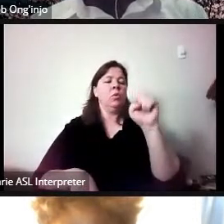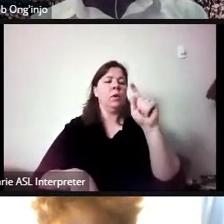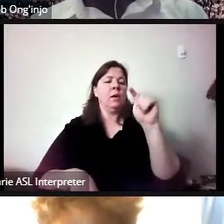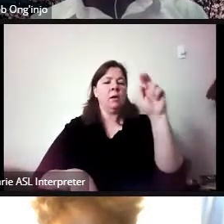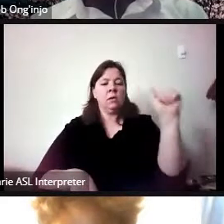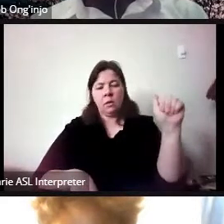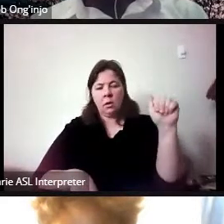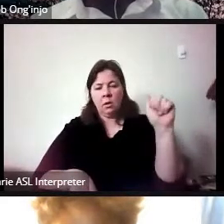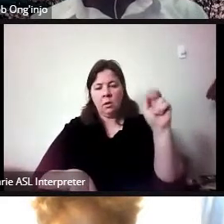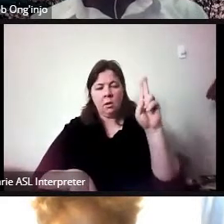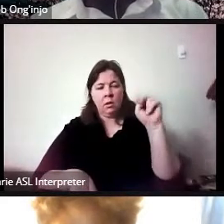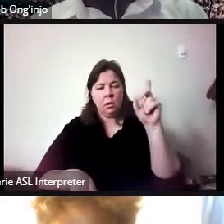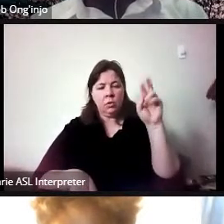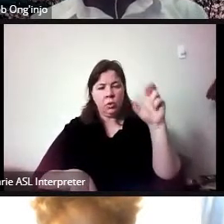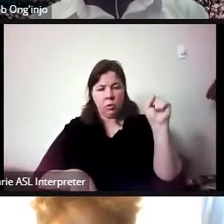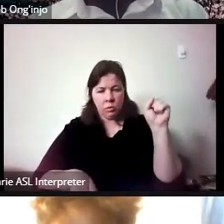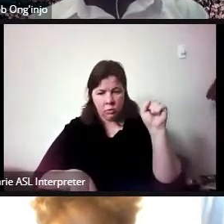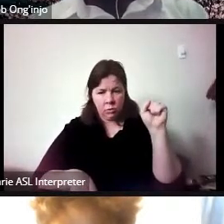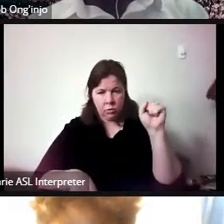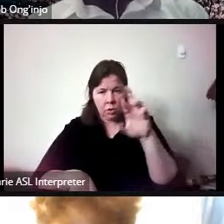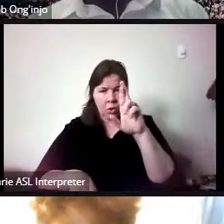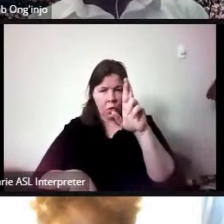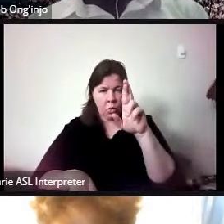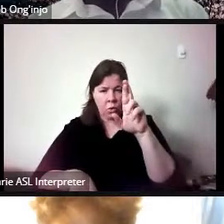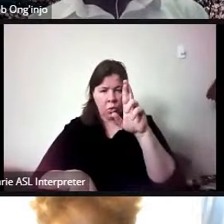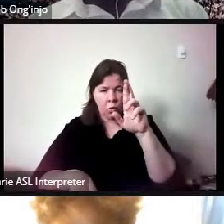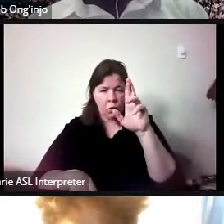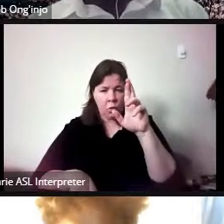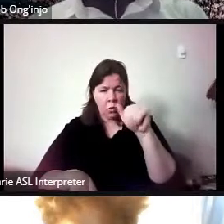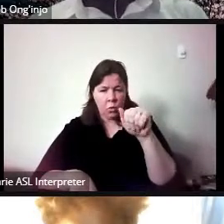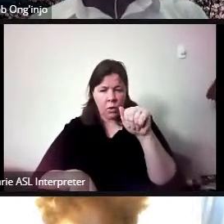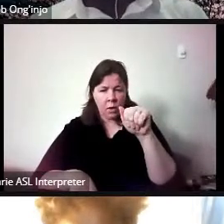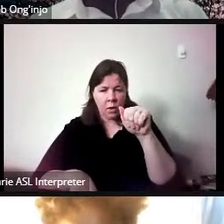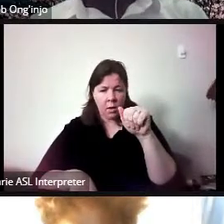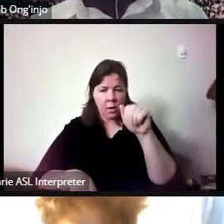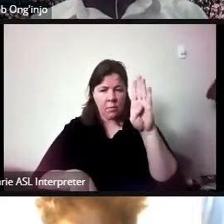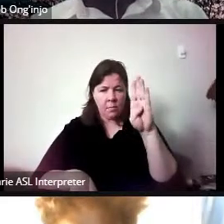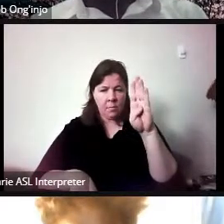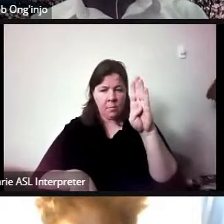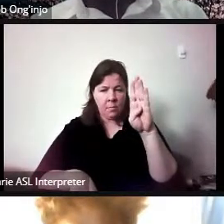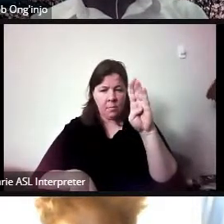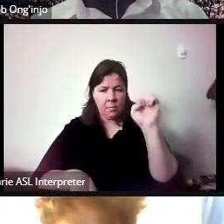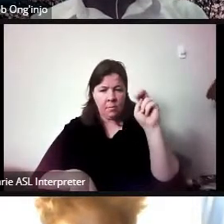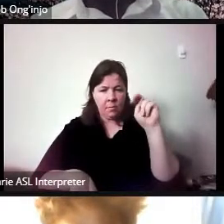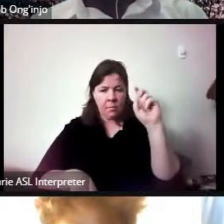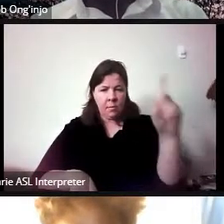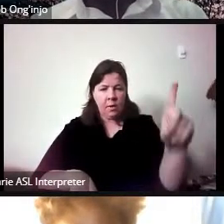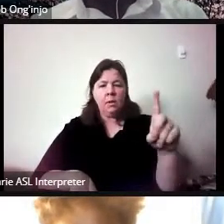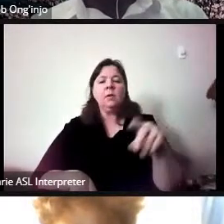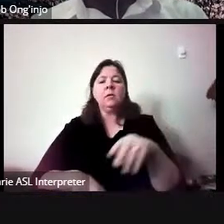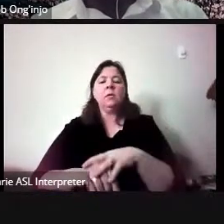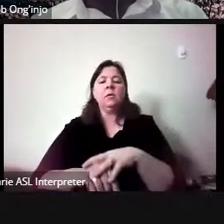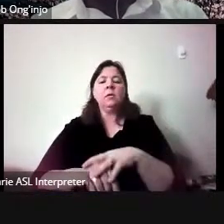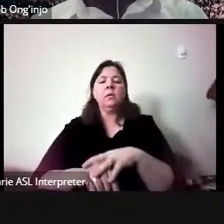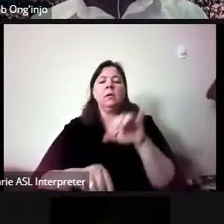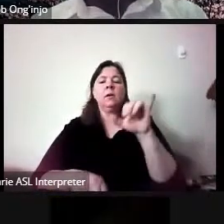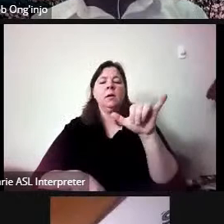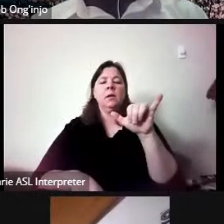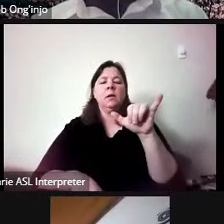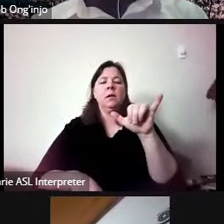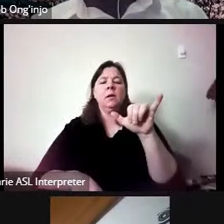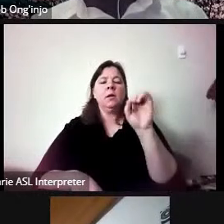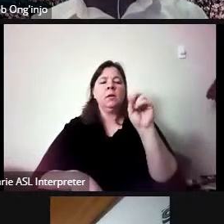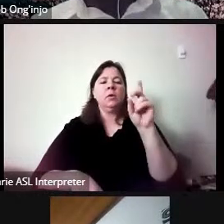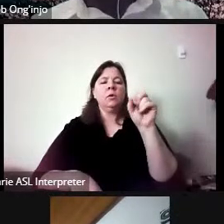you. Elavine, Rwanda, welcome to you. Dear Dedra, welcome to you.